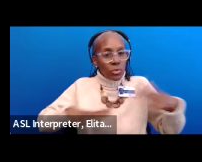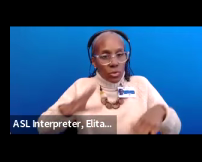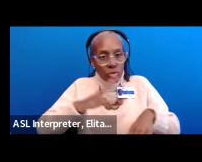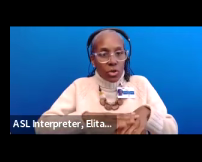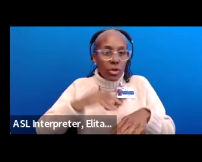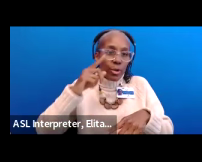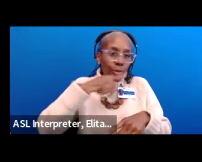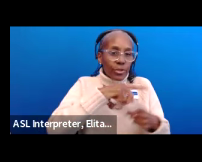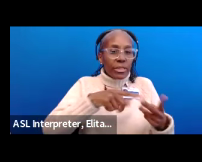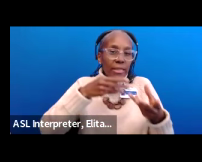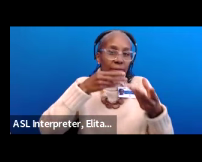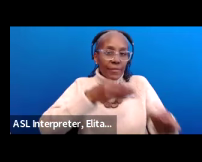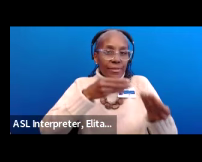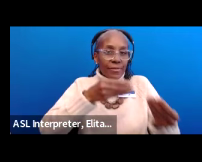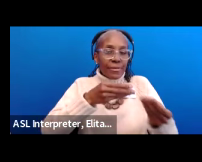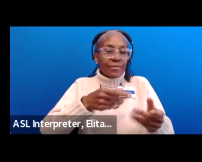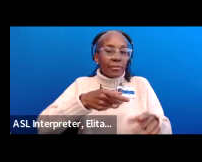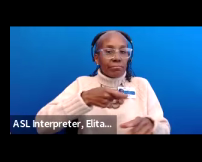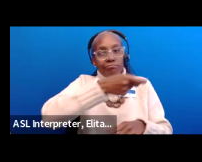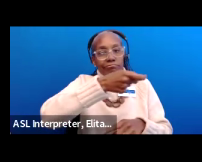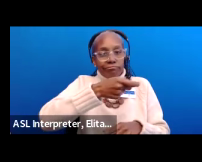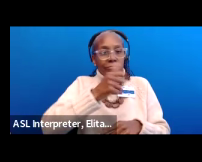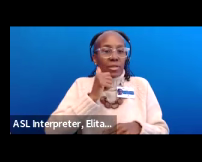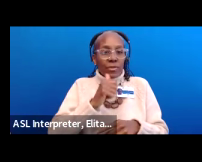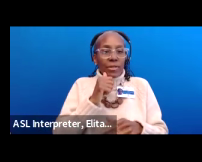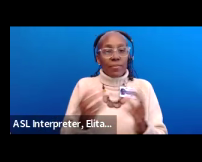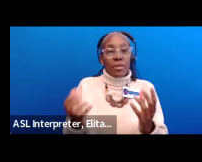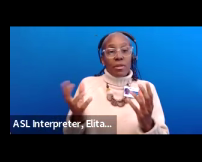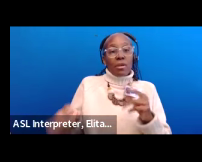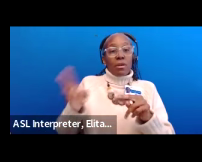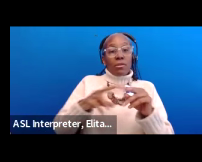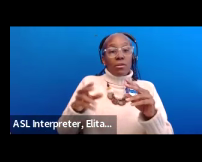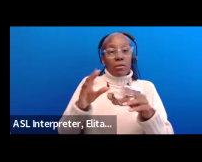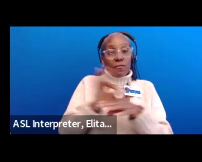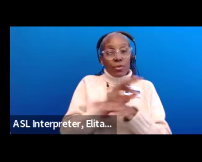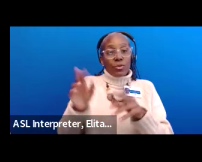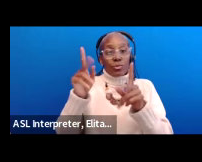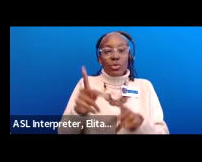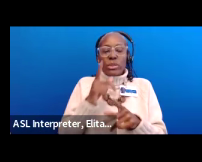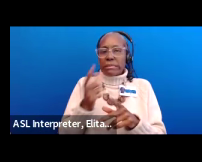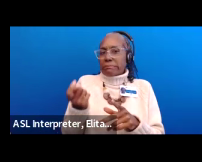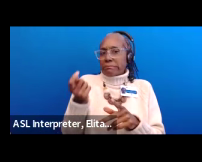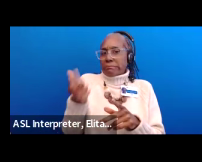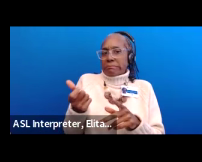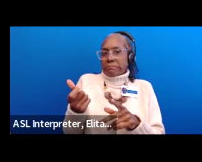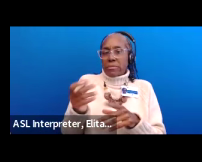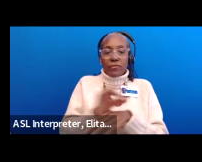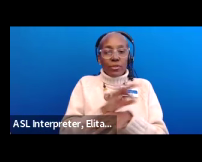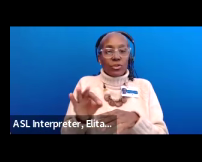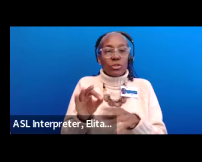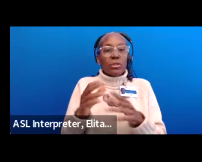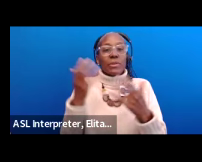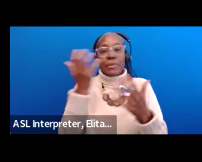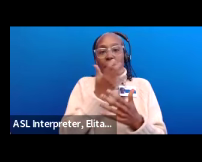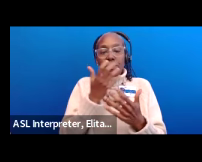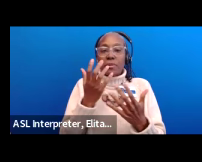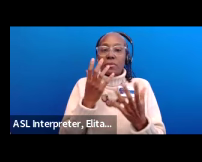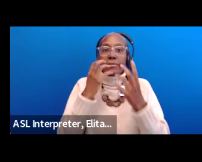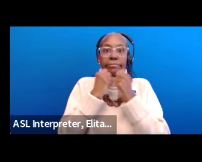teeth and feed them every day. More function in someone who has very little function is incredibly